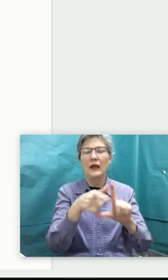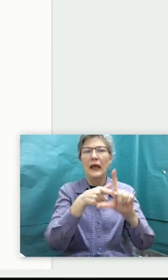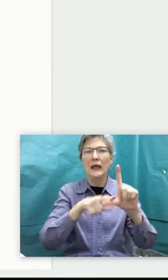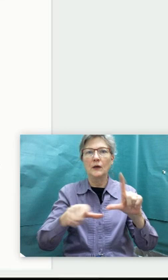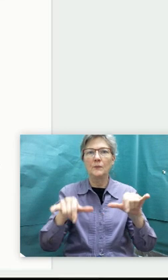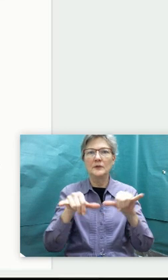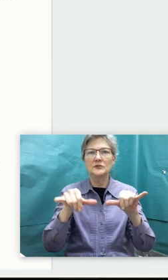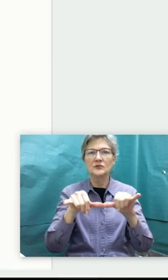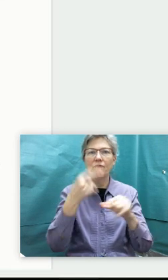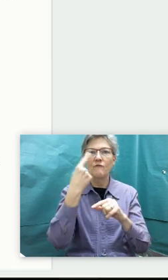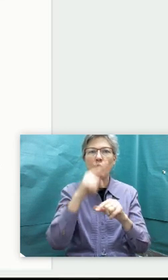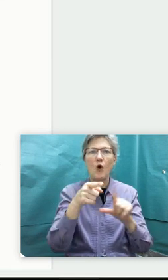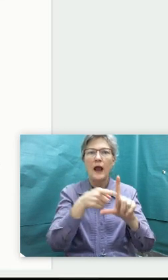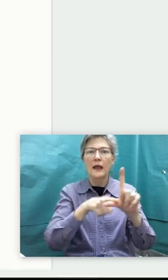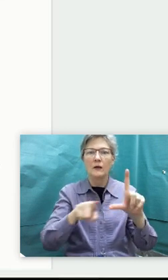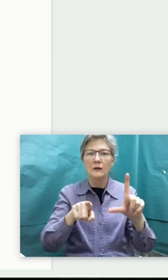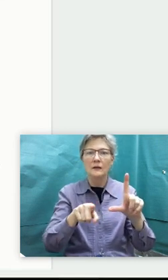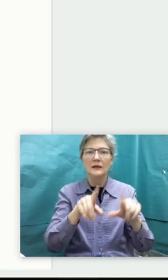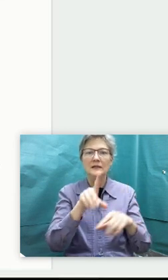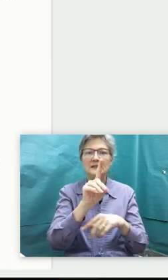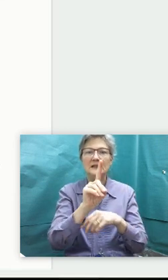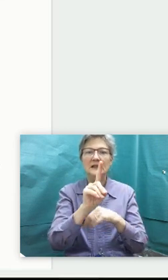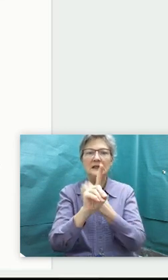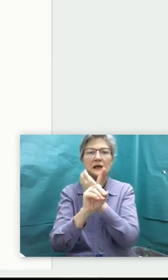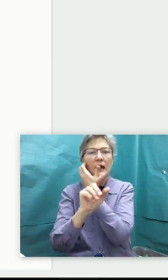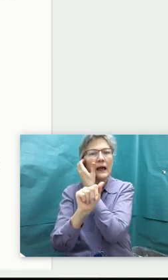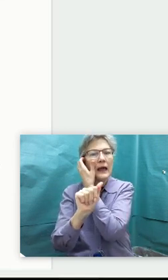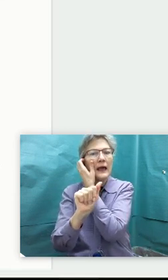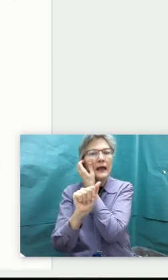for angle DAB,